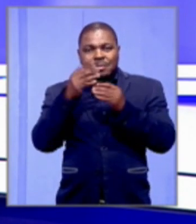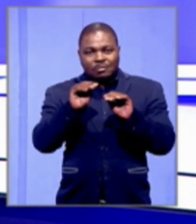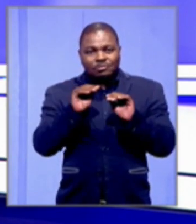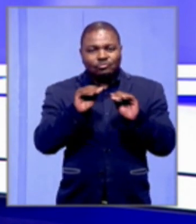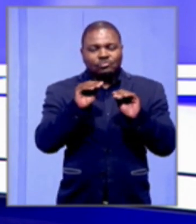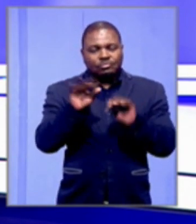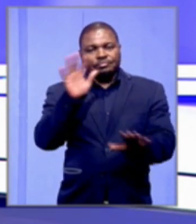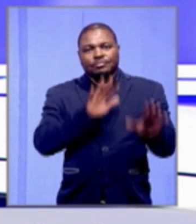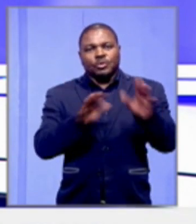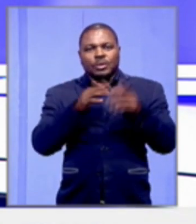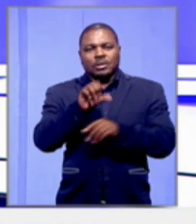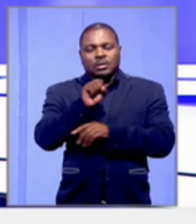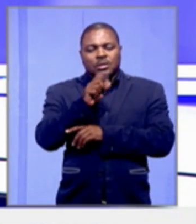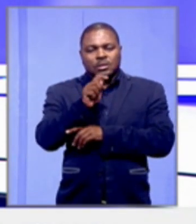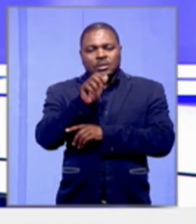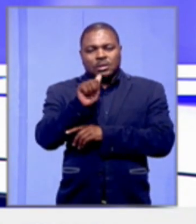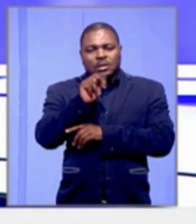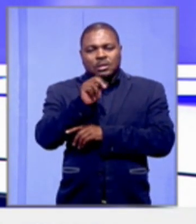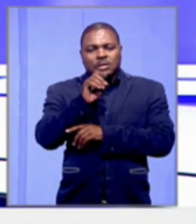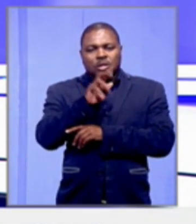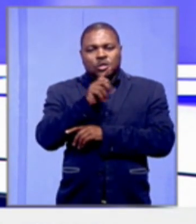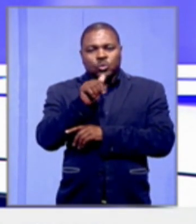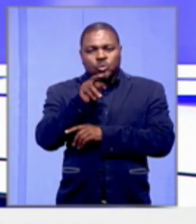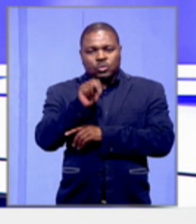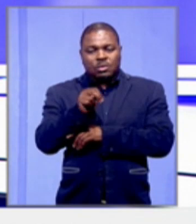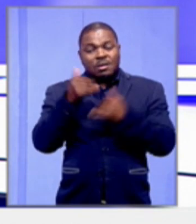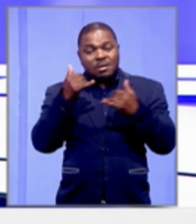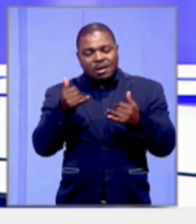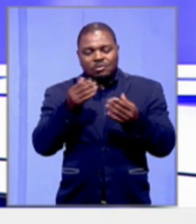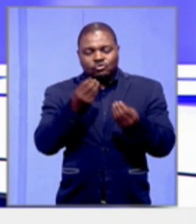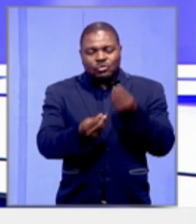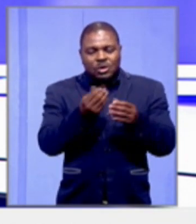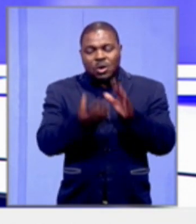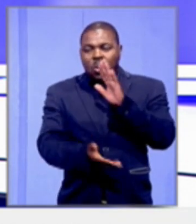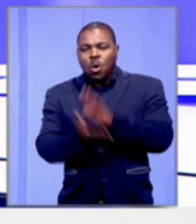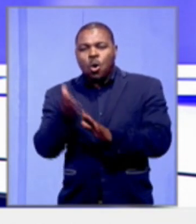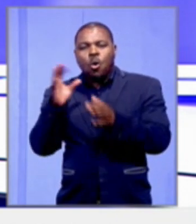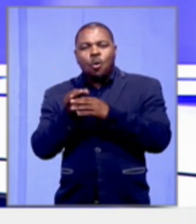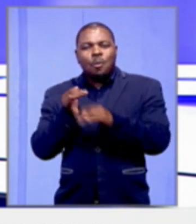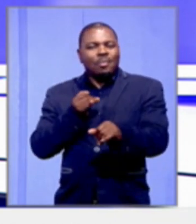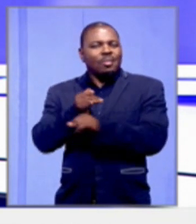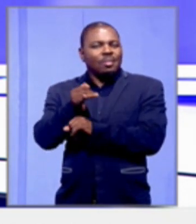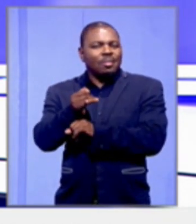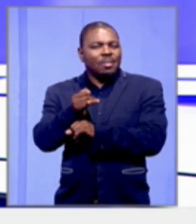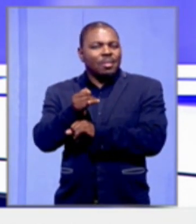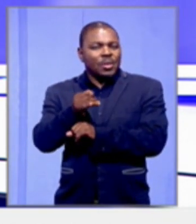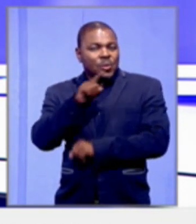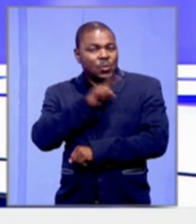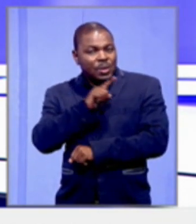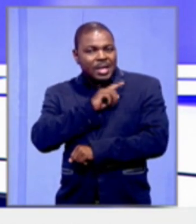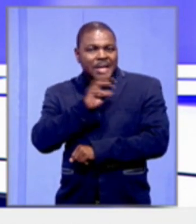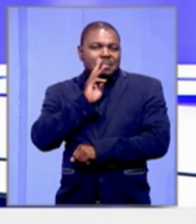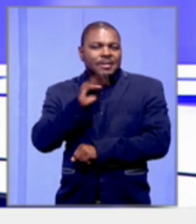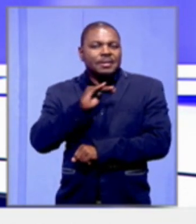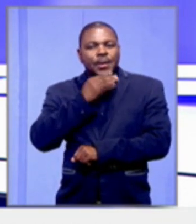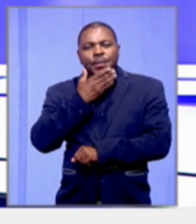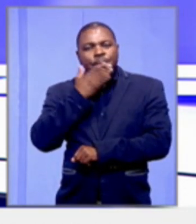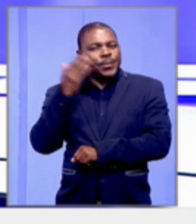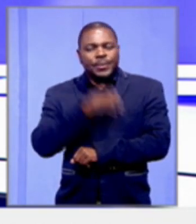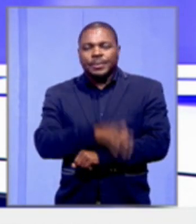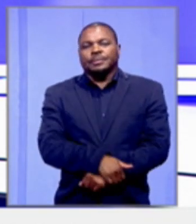Standerton. Go ya ka badudi, bana ba dikolo ba gapeletsega go ya gae pele ga nako e e tlwaelegilego ka lebaka la tlhaelelo ya